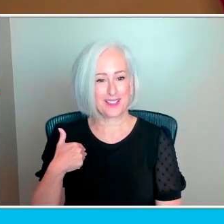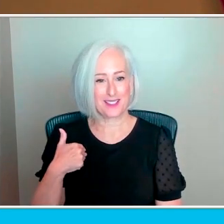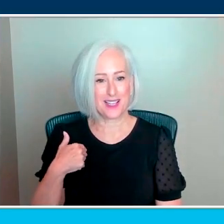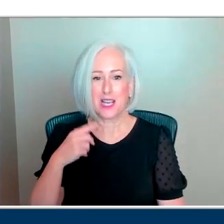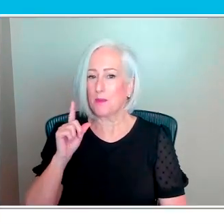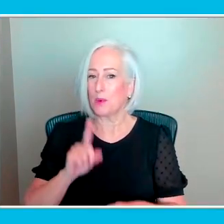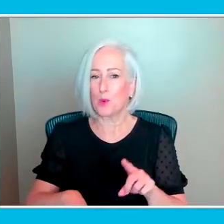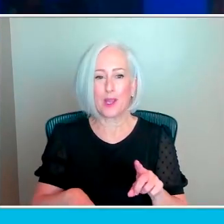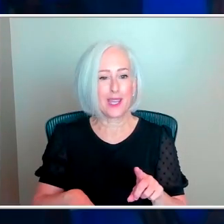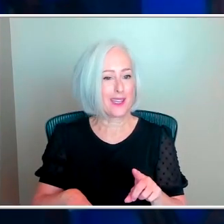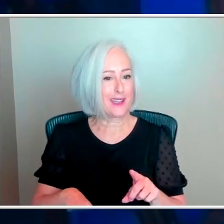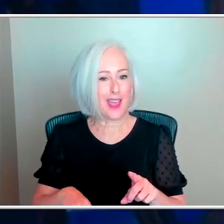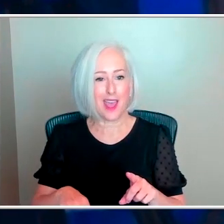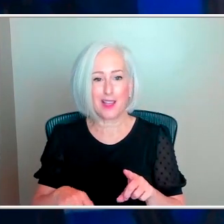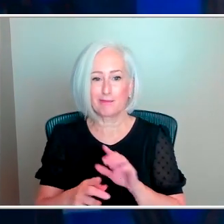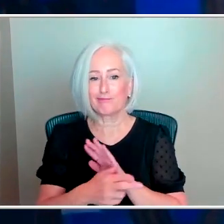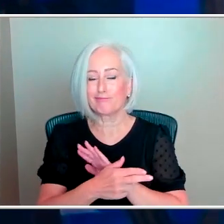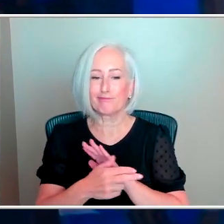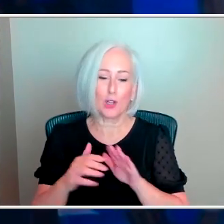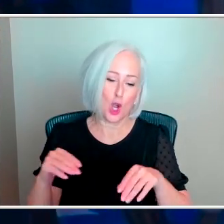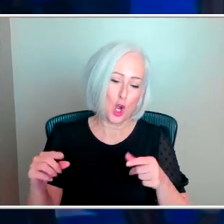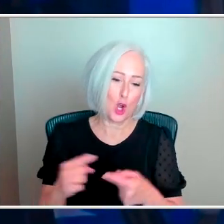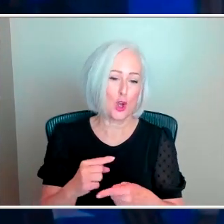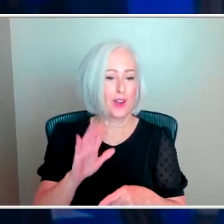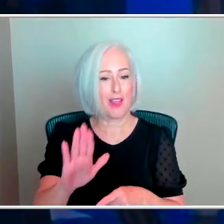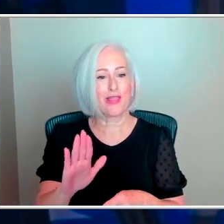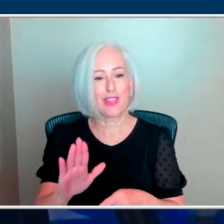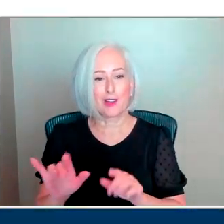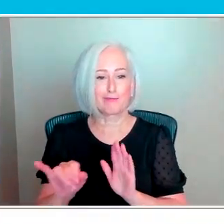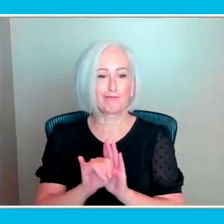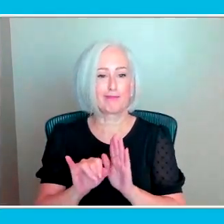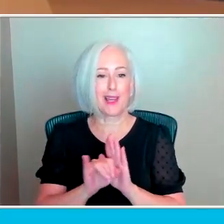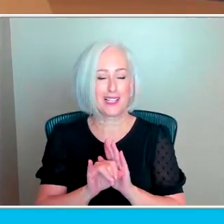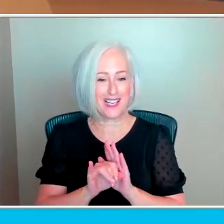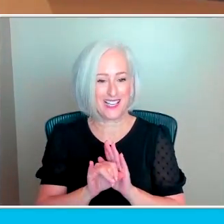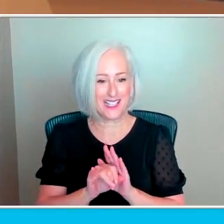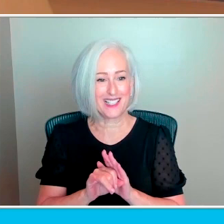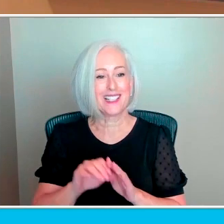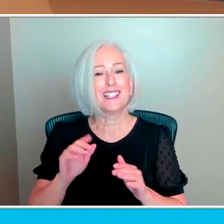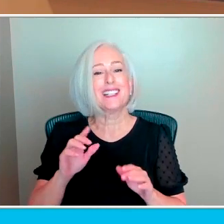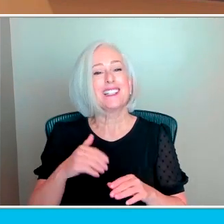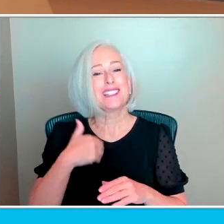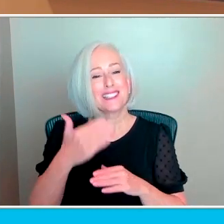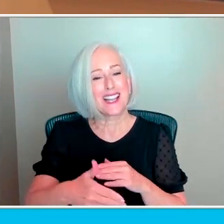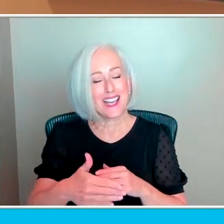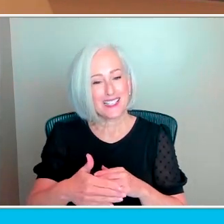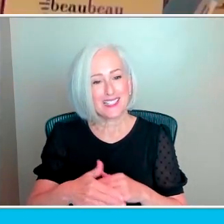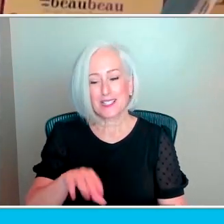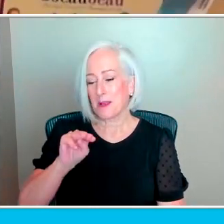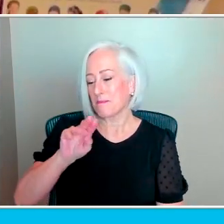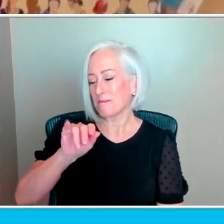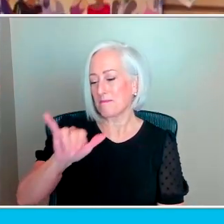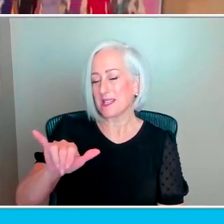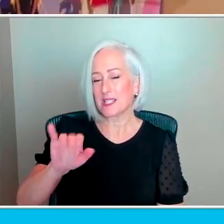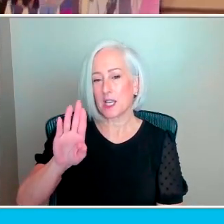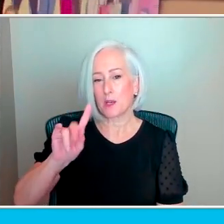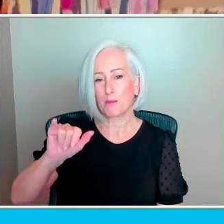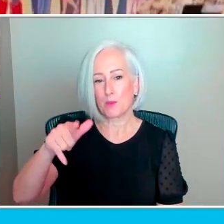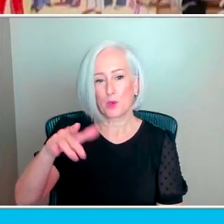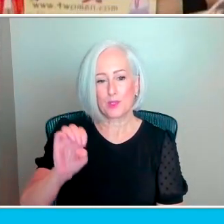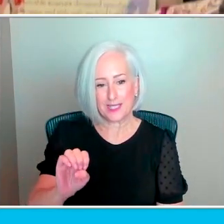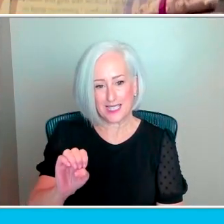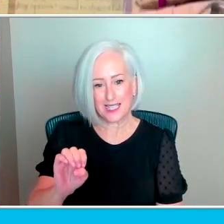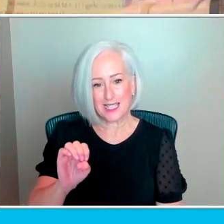their self-esteem. I'm Jessica Lovell. On the next Open Mics with Dr. Stites, we visit Missy's Boutique and explore the science